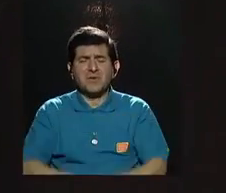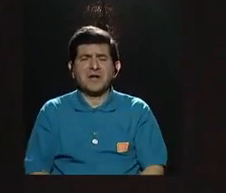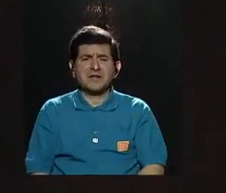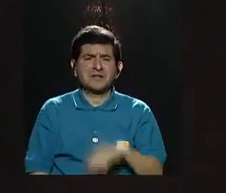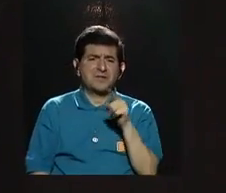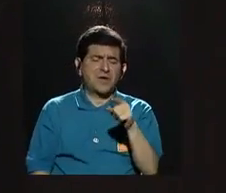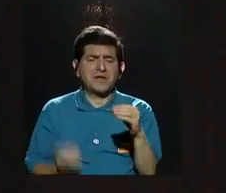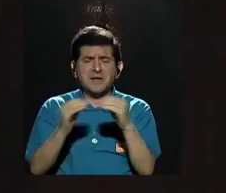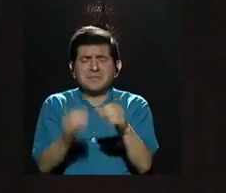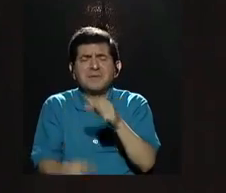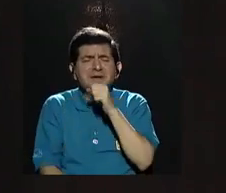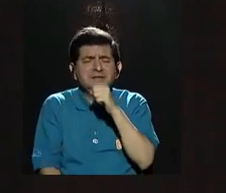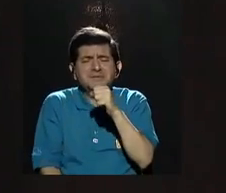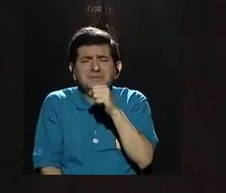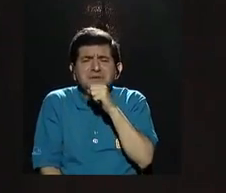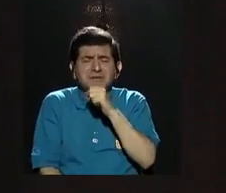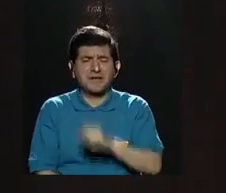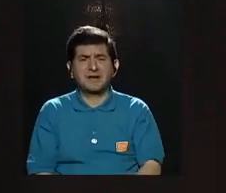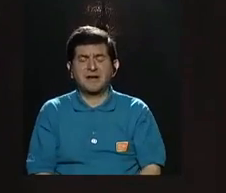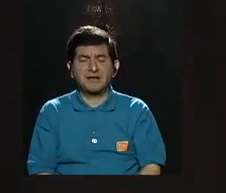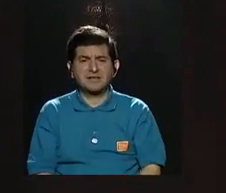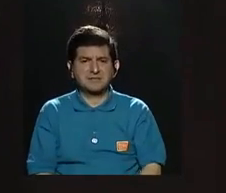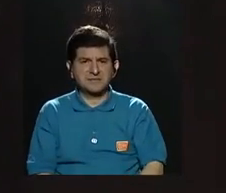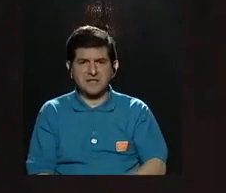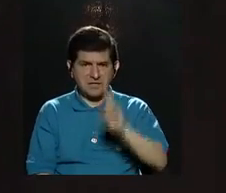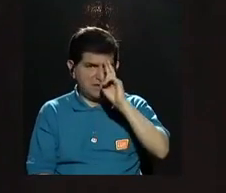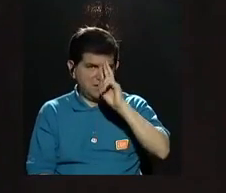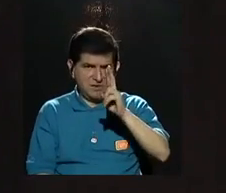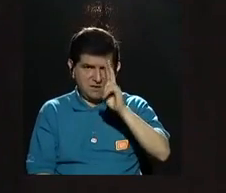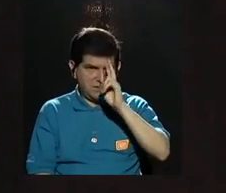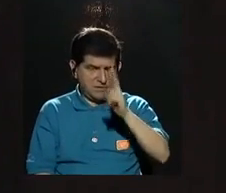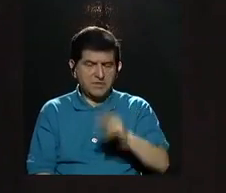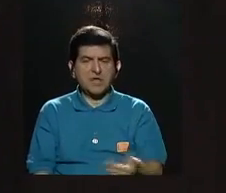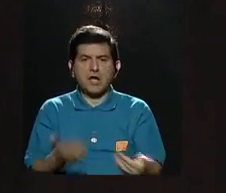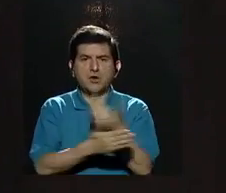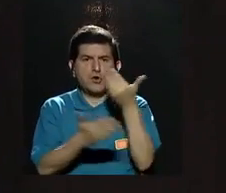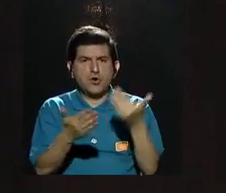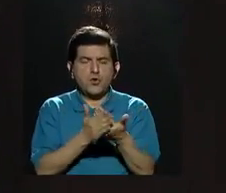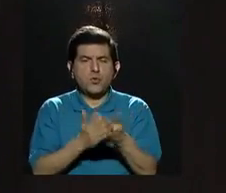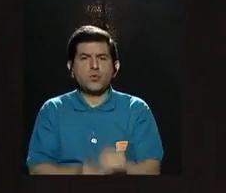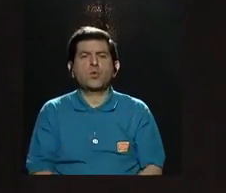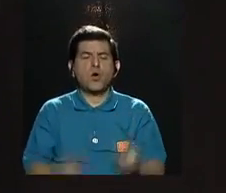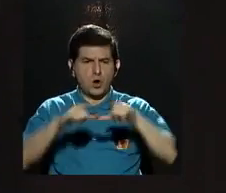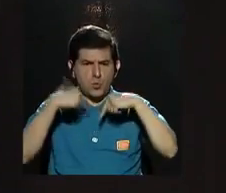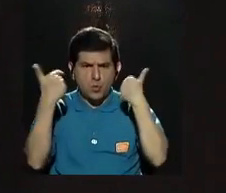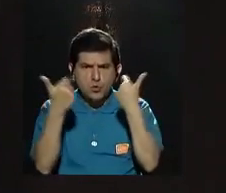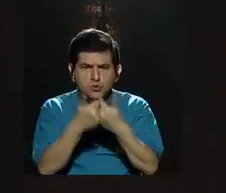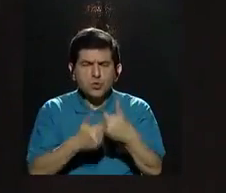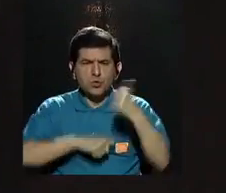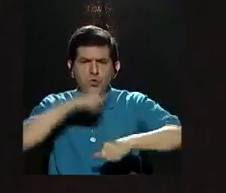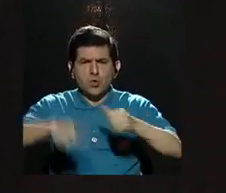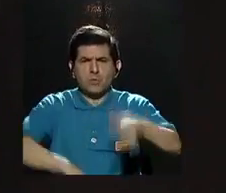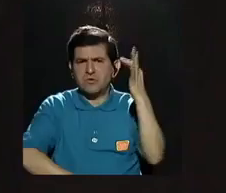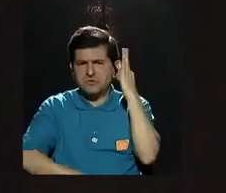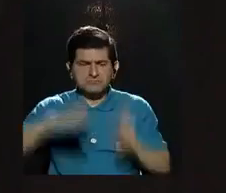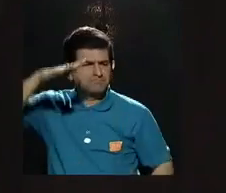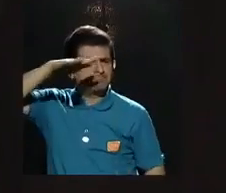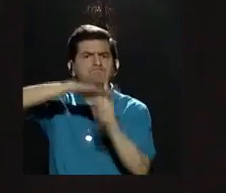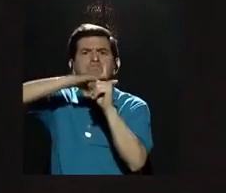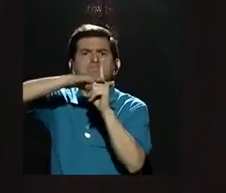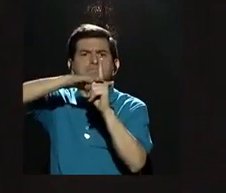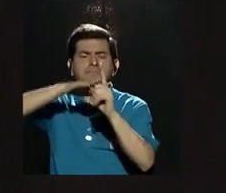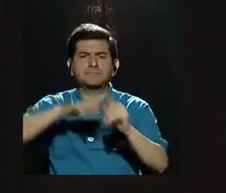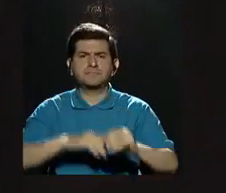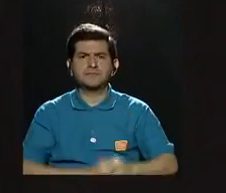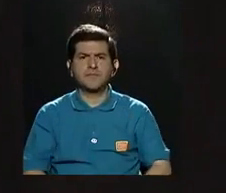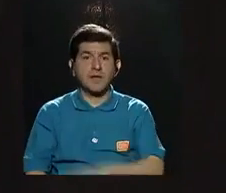they did not recognize that new waves of feminism had emerged, and that the most vibrant